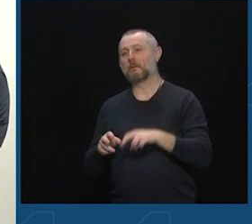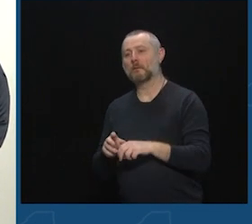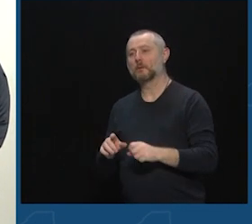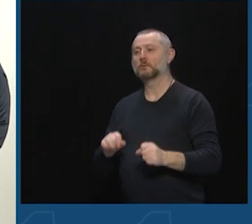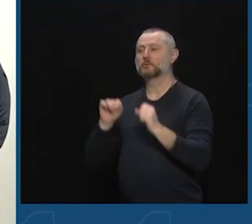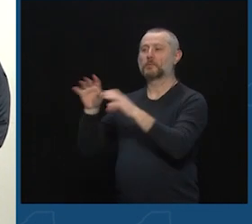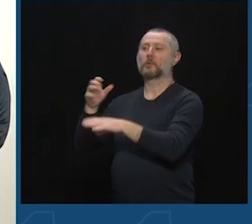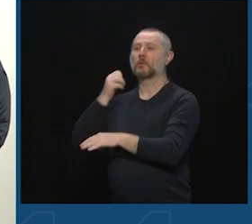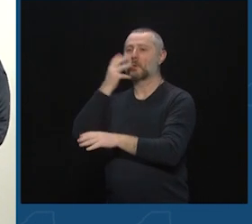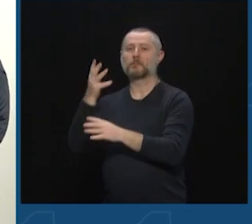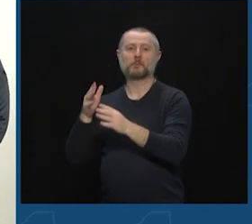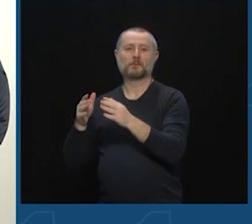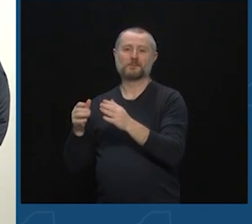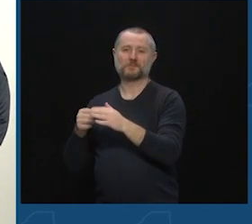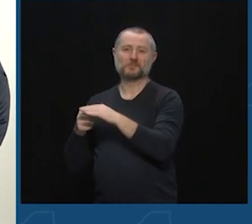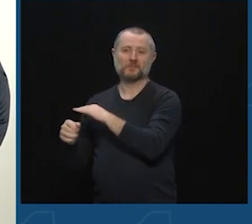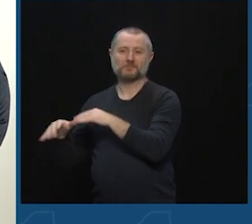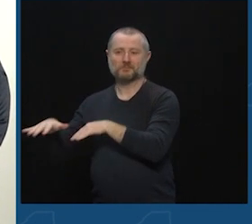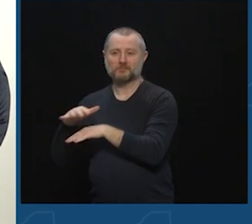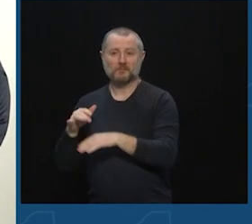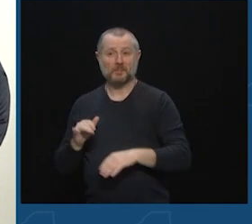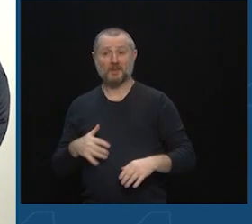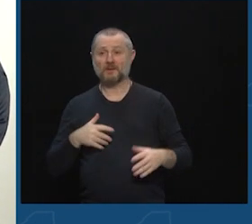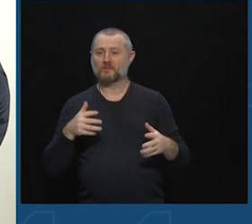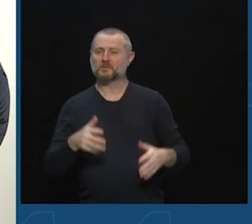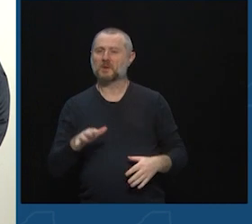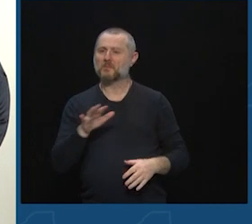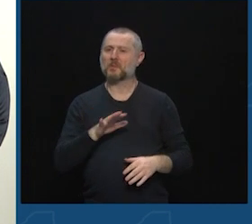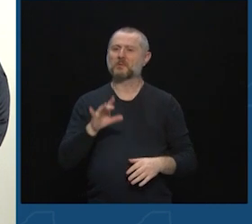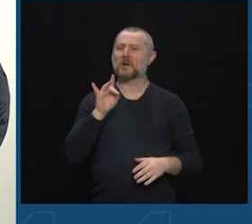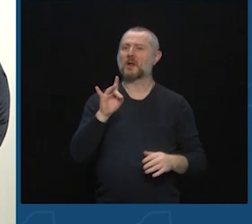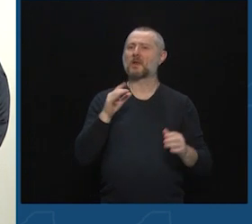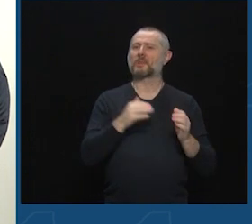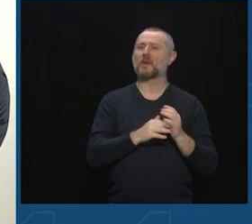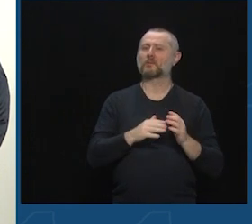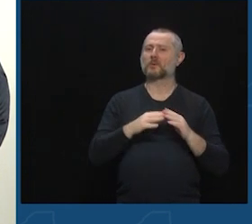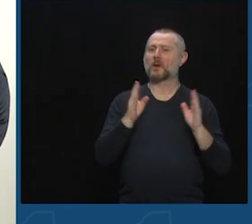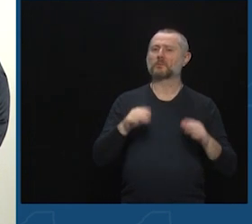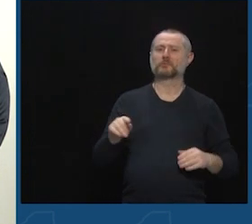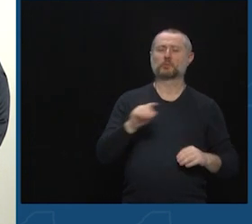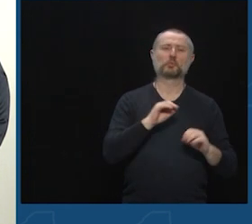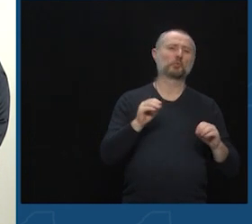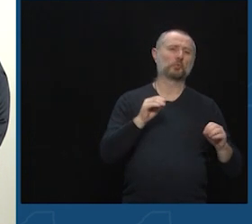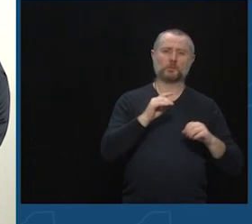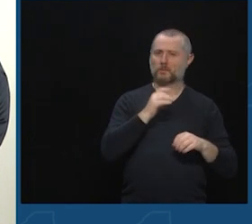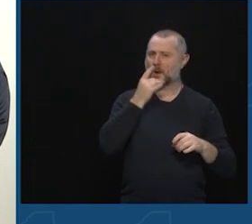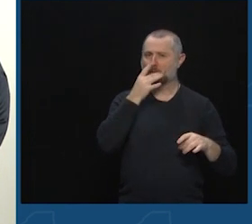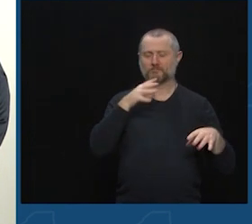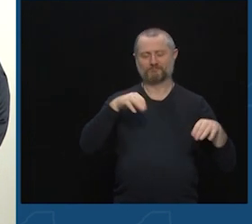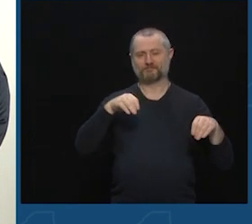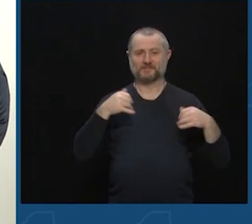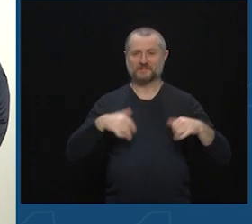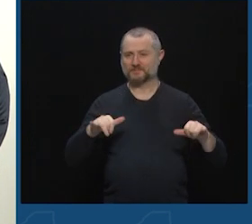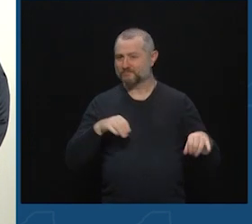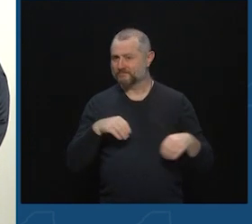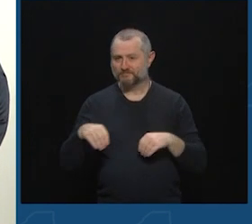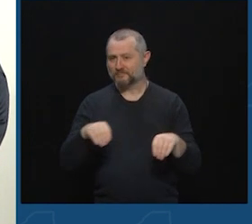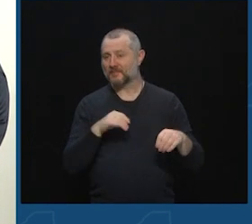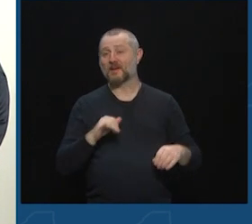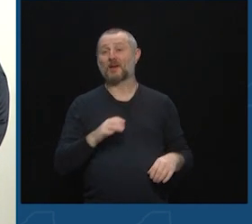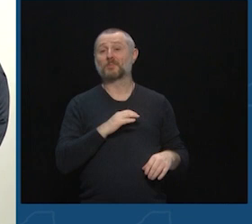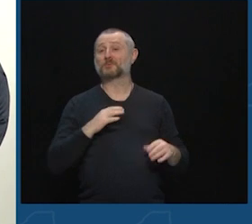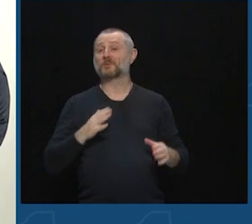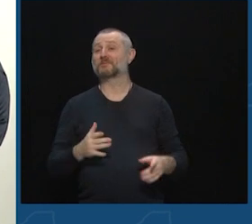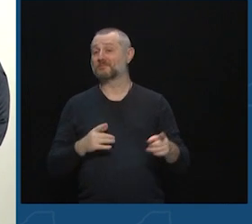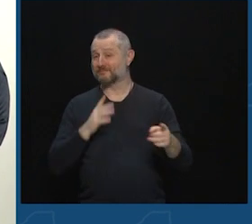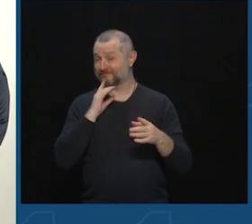continue. We still have 7,000 or 8,000 households without power now 4 days in. And as Commissioner Bray